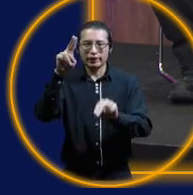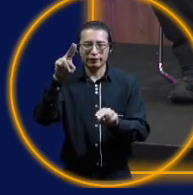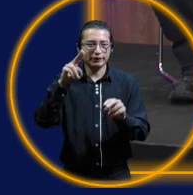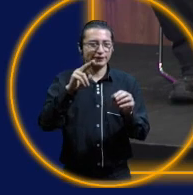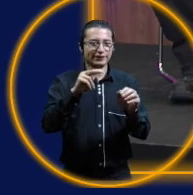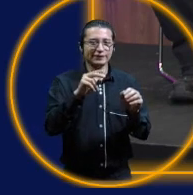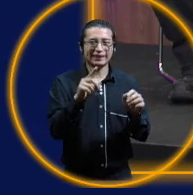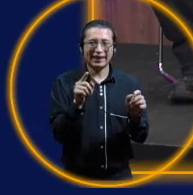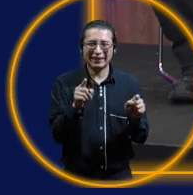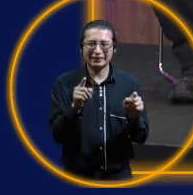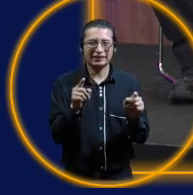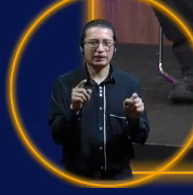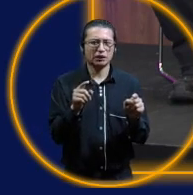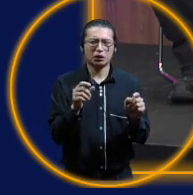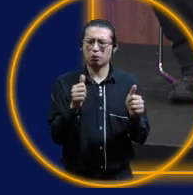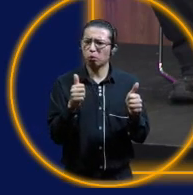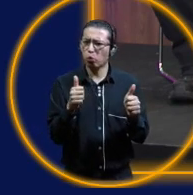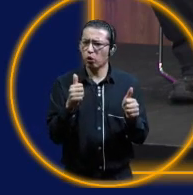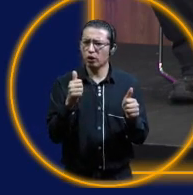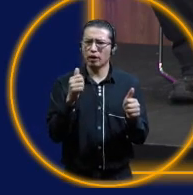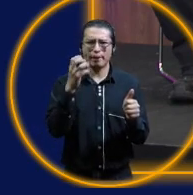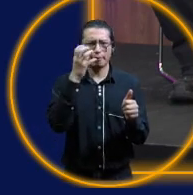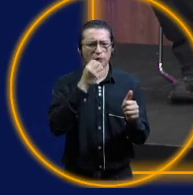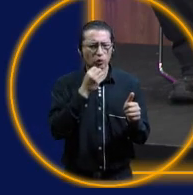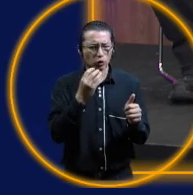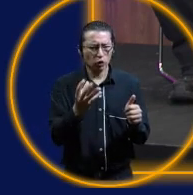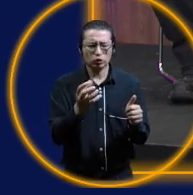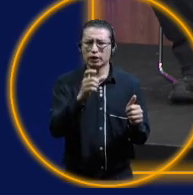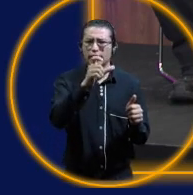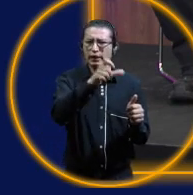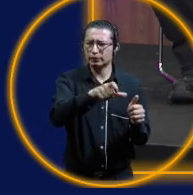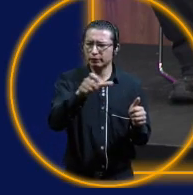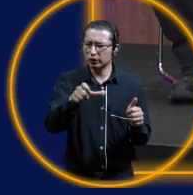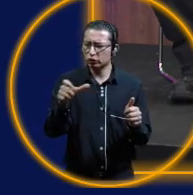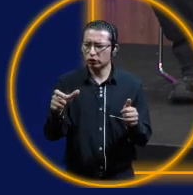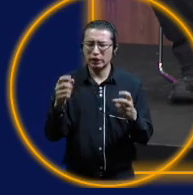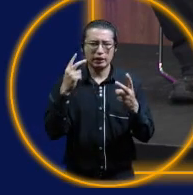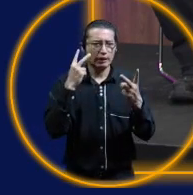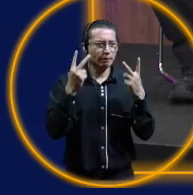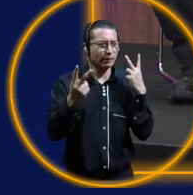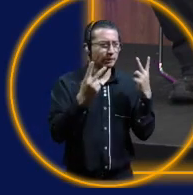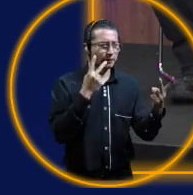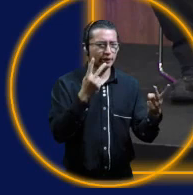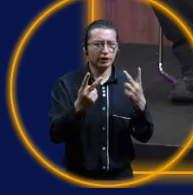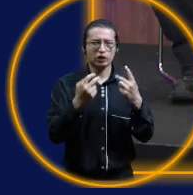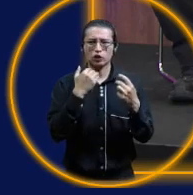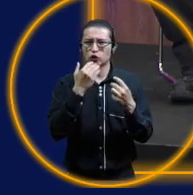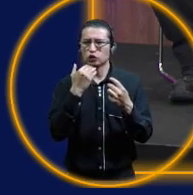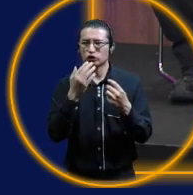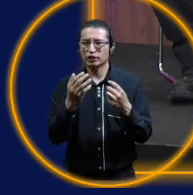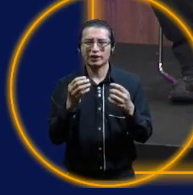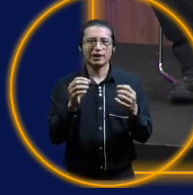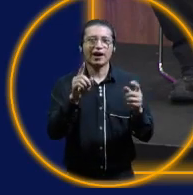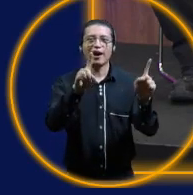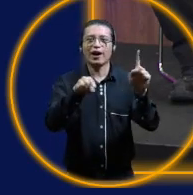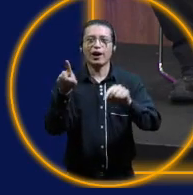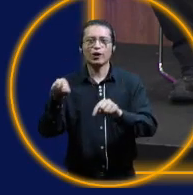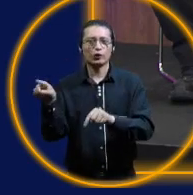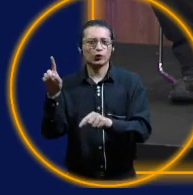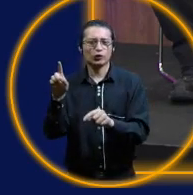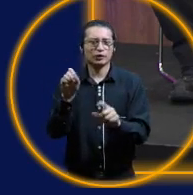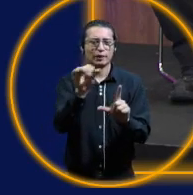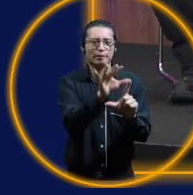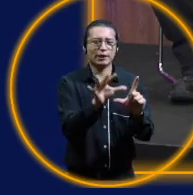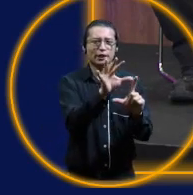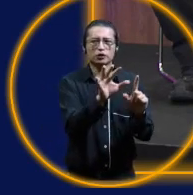in, to then scroll forever. And I feel like it's, part of me is like, that's not